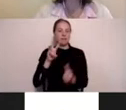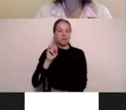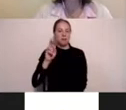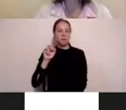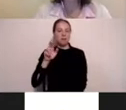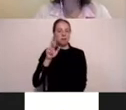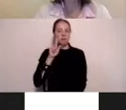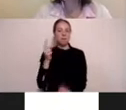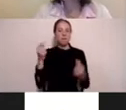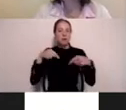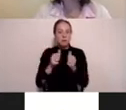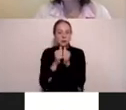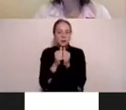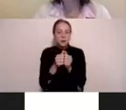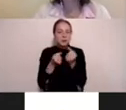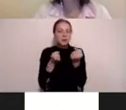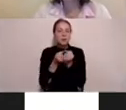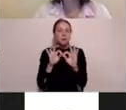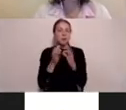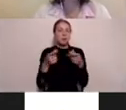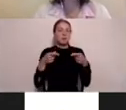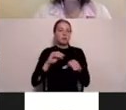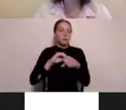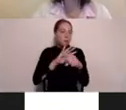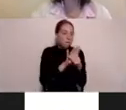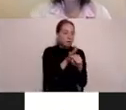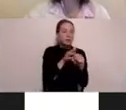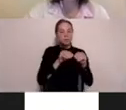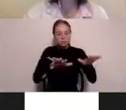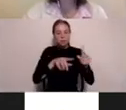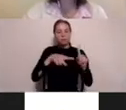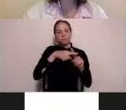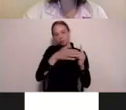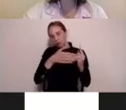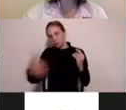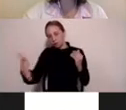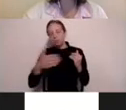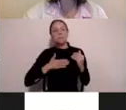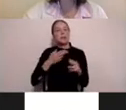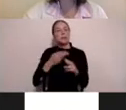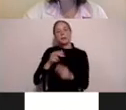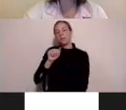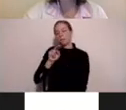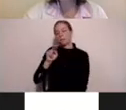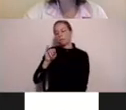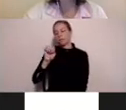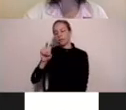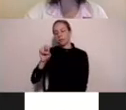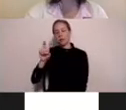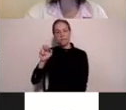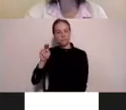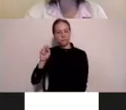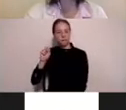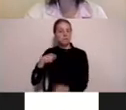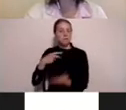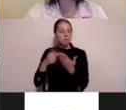families during the COVID-19 pandemic and beyond. My name is Annie Evans, and I'm a program development specialist with Expecting Health, and I'll be hosting